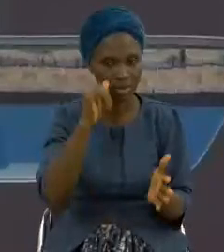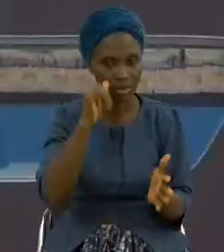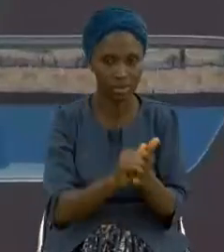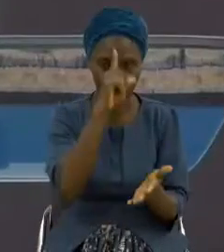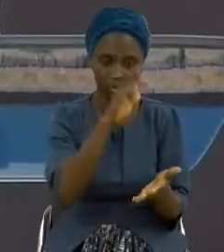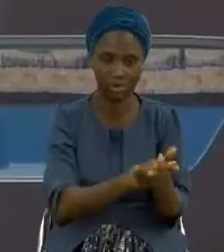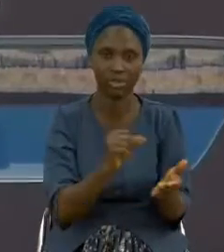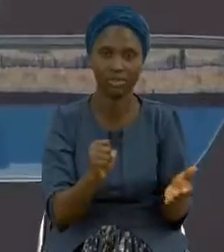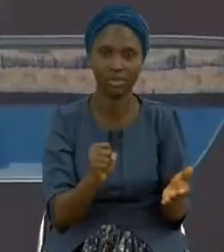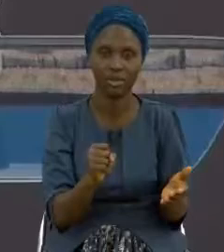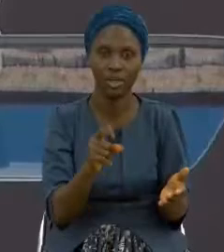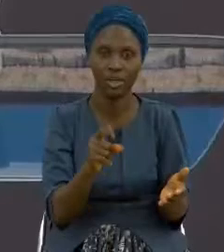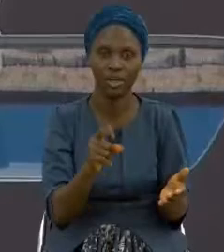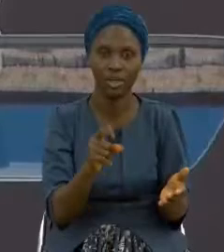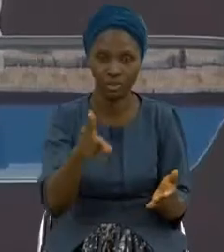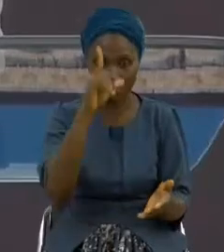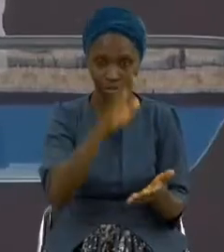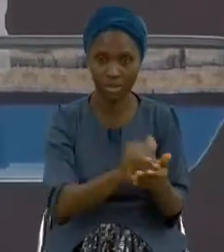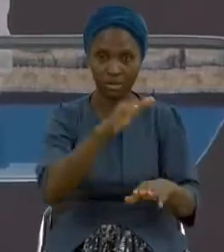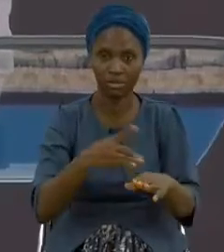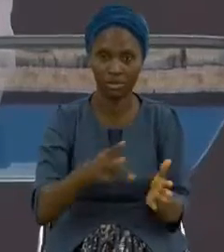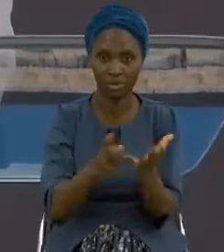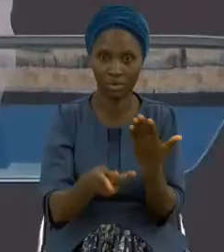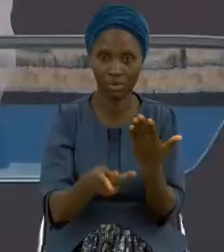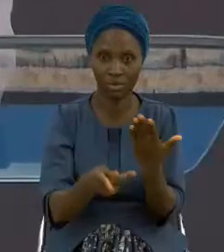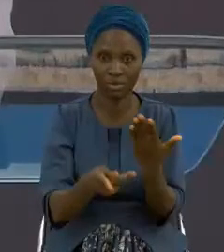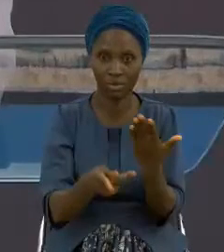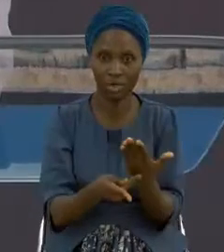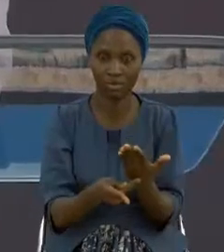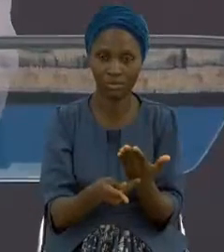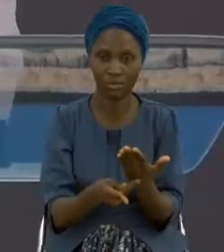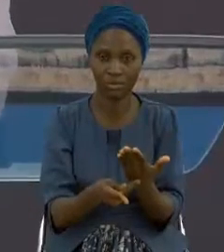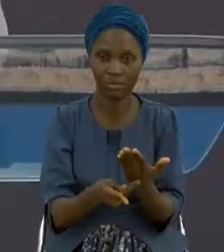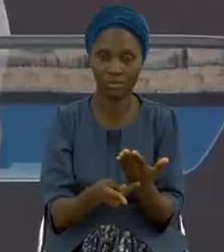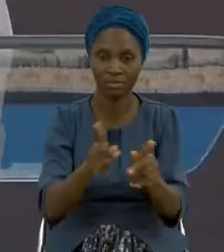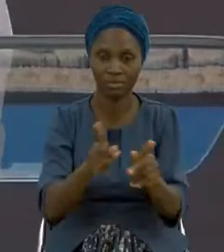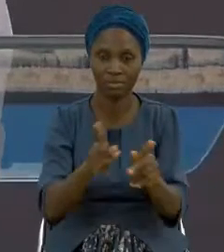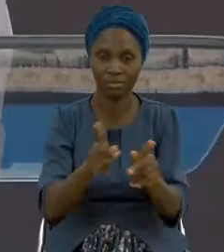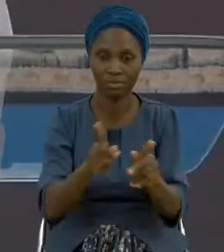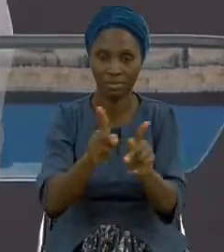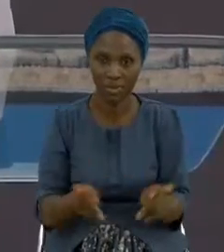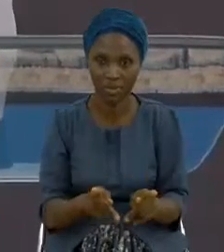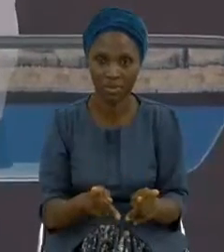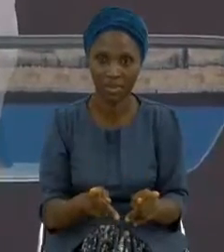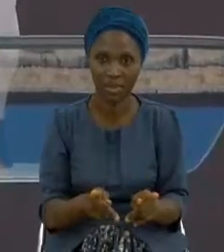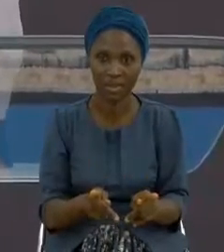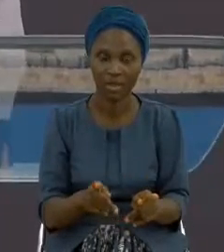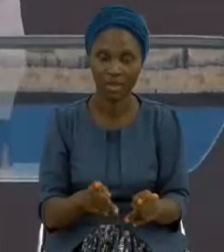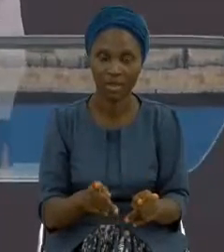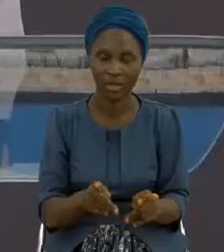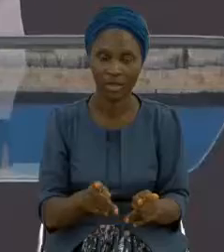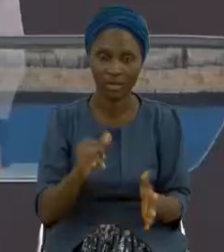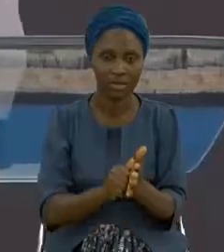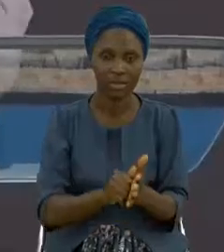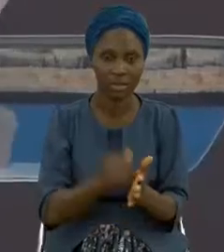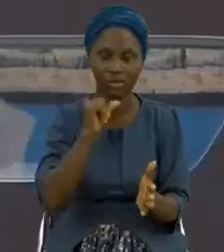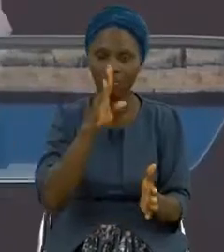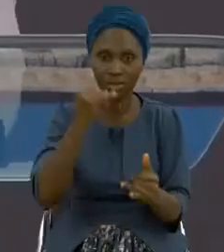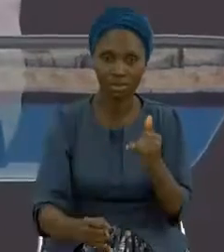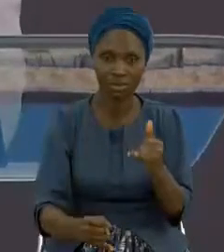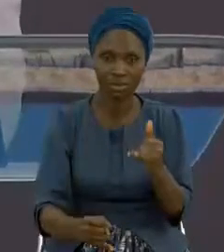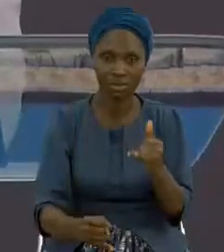not the end. You keep on believing and believing and believing even after the crusade. He